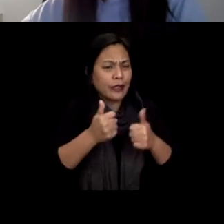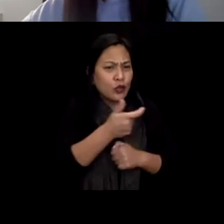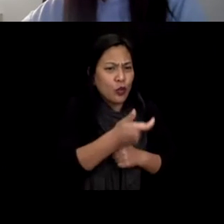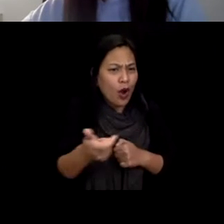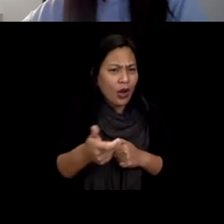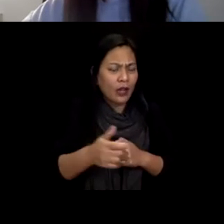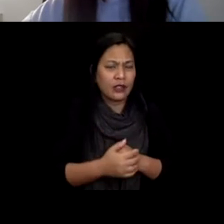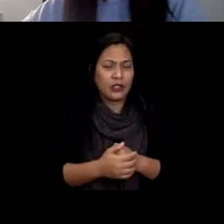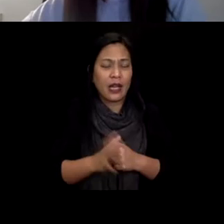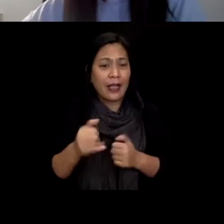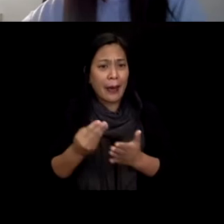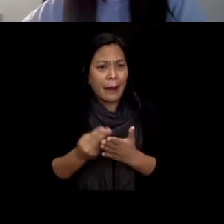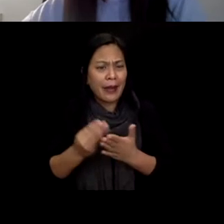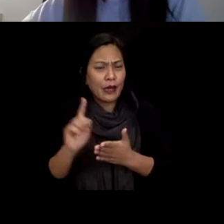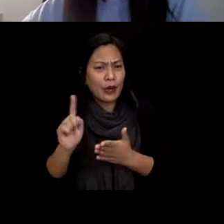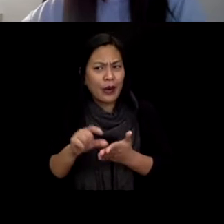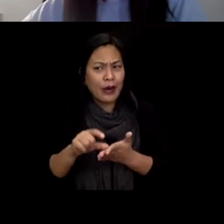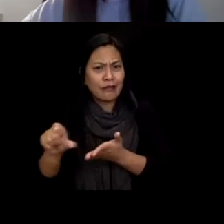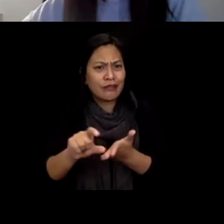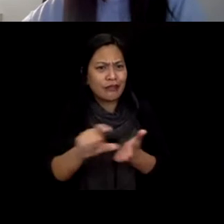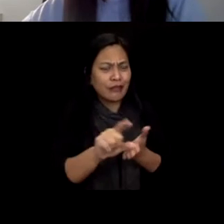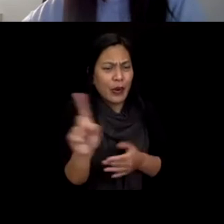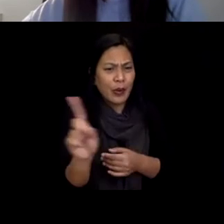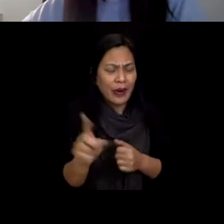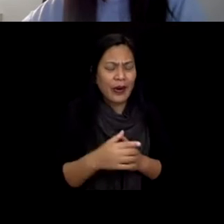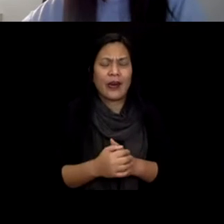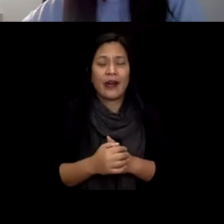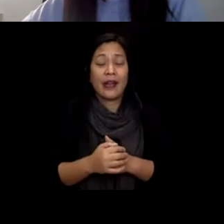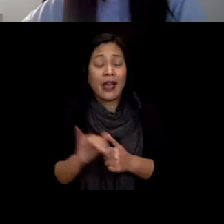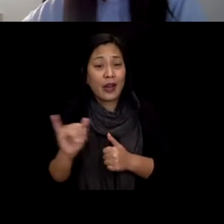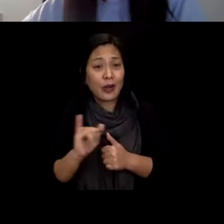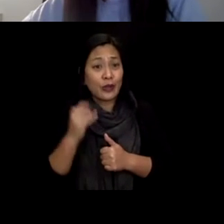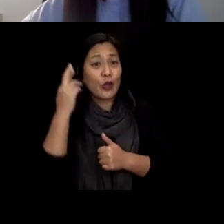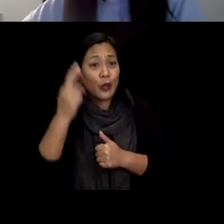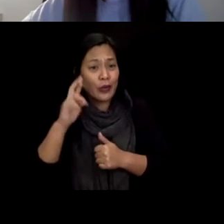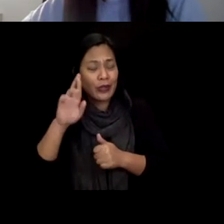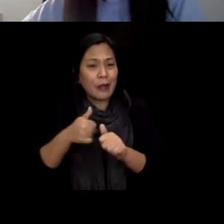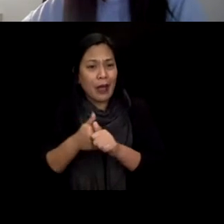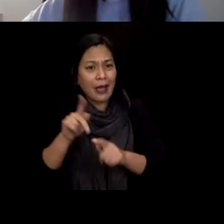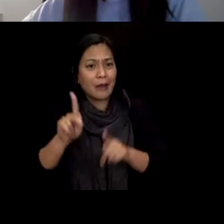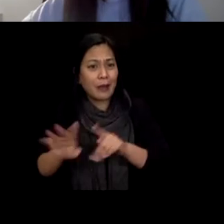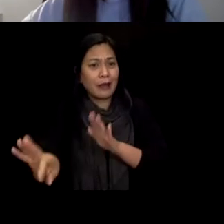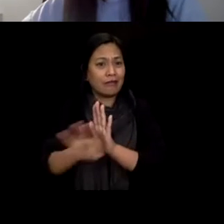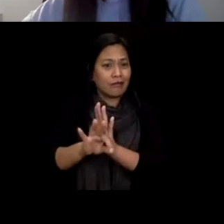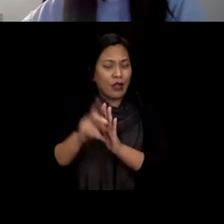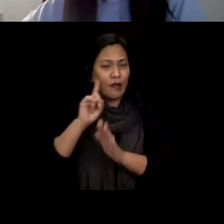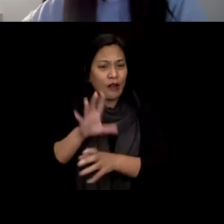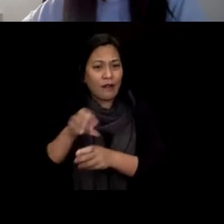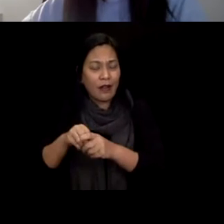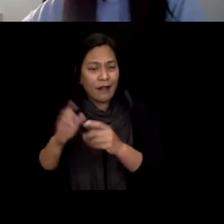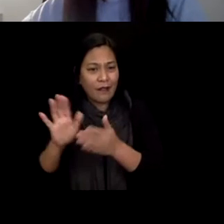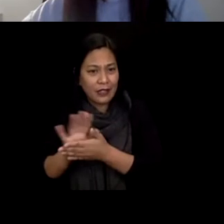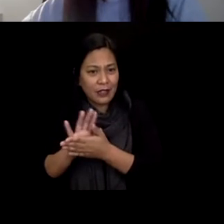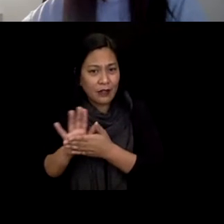money going, and of course, who is selected and why. So we've really tried to break that down, but that's